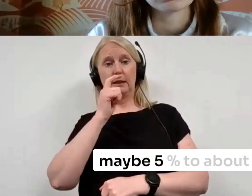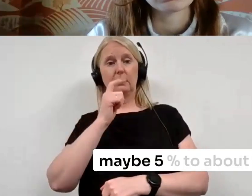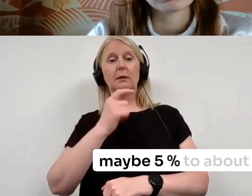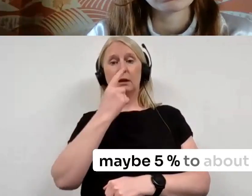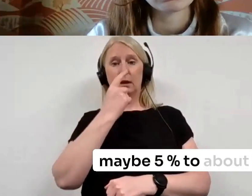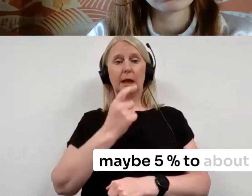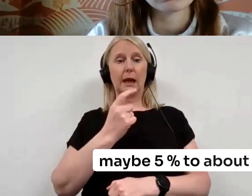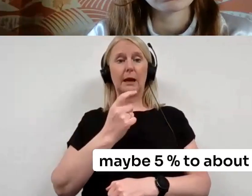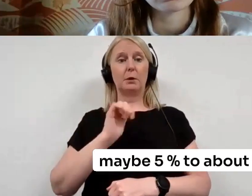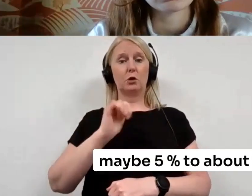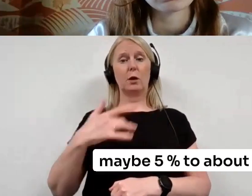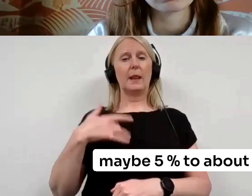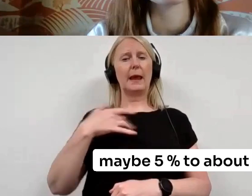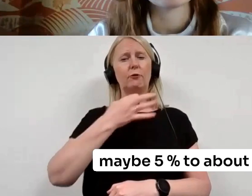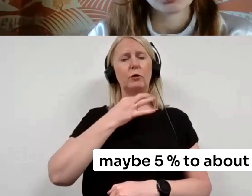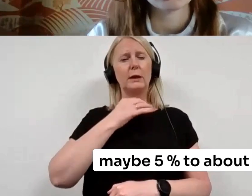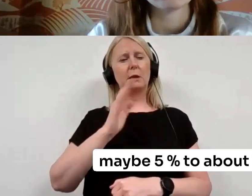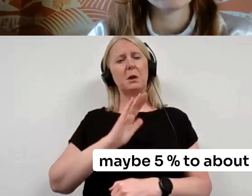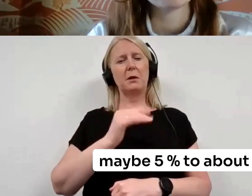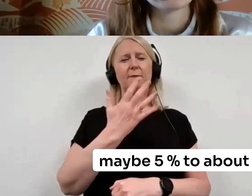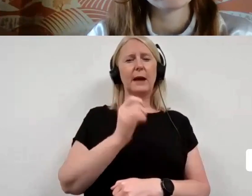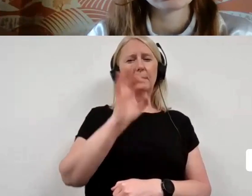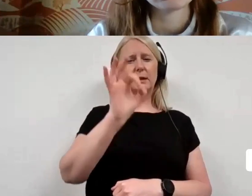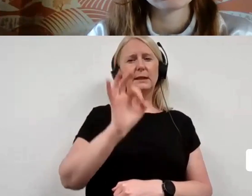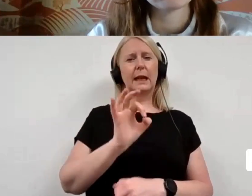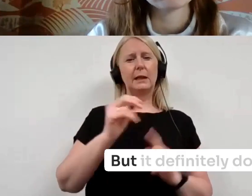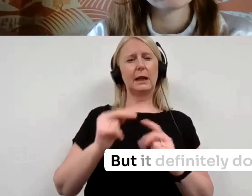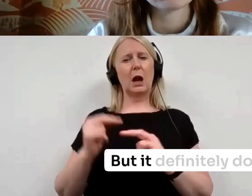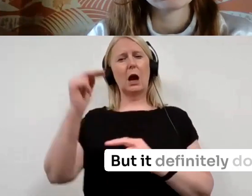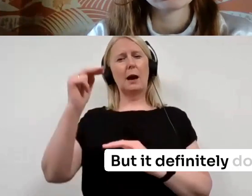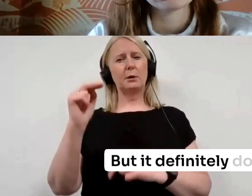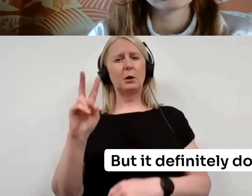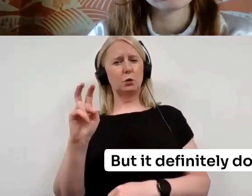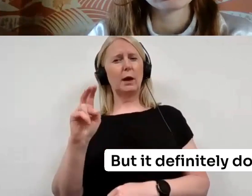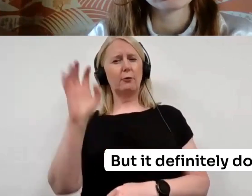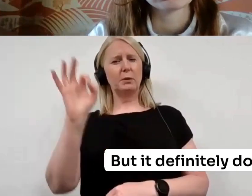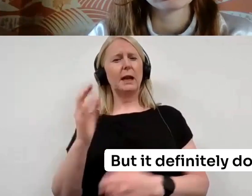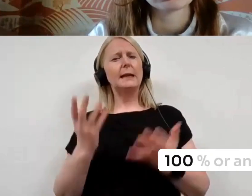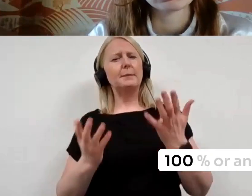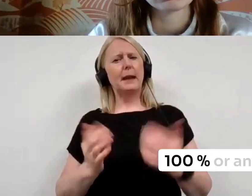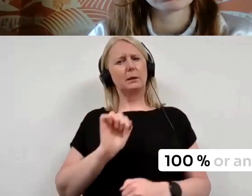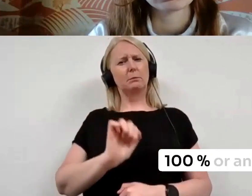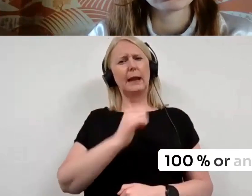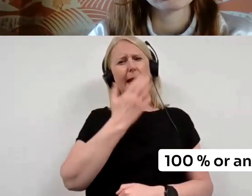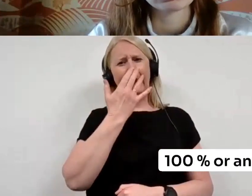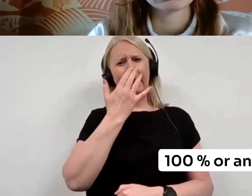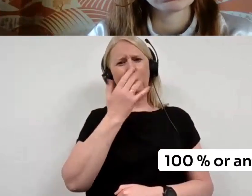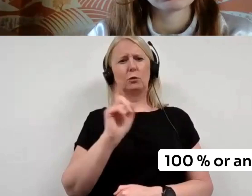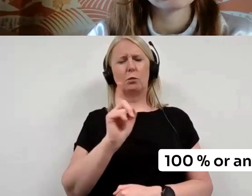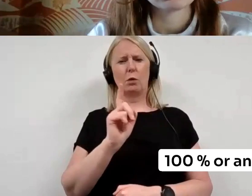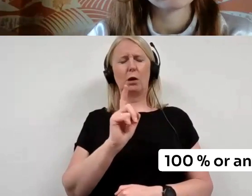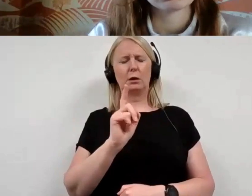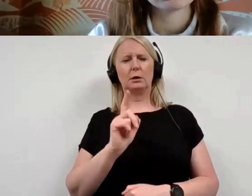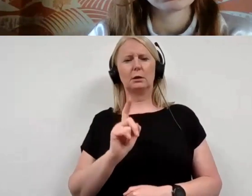maybe 5% to about 12%, depending on their age. But it definitely doesn't get you up to like 100% or anything like